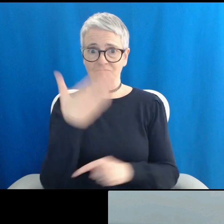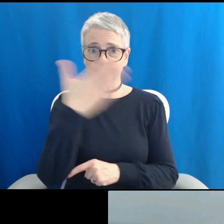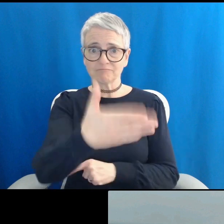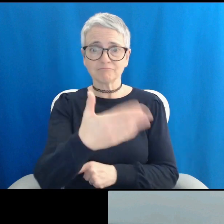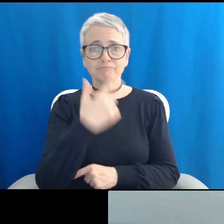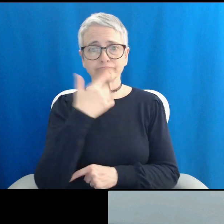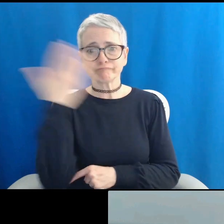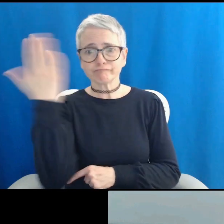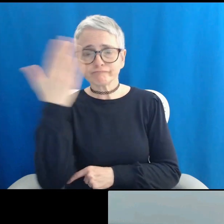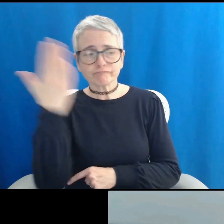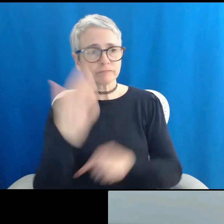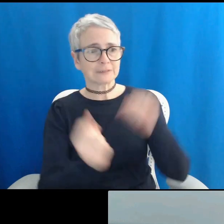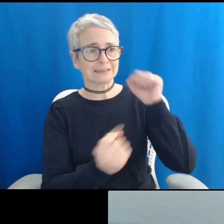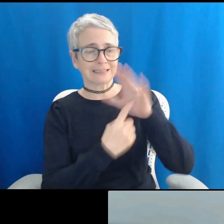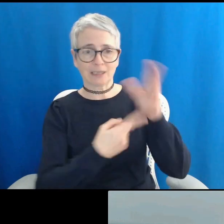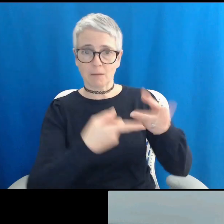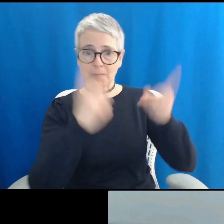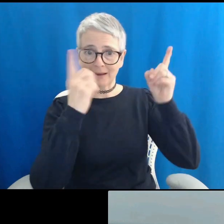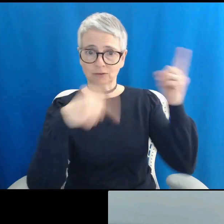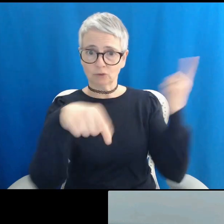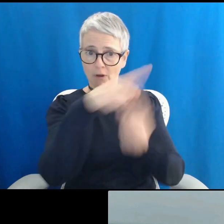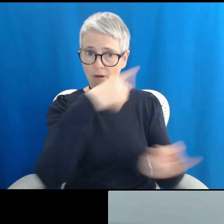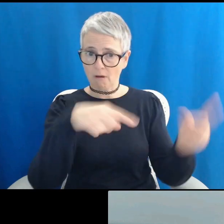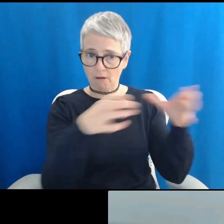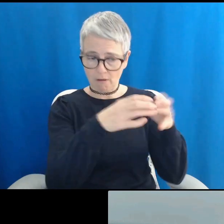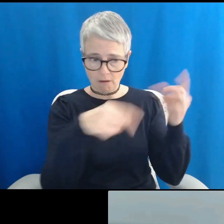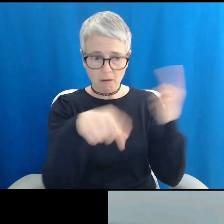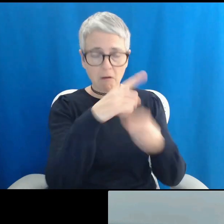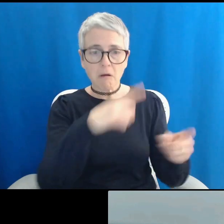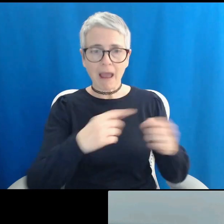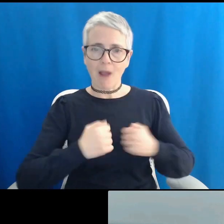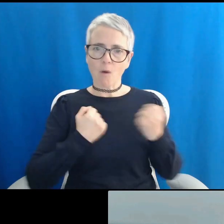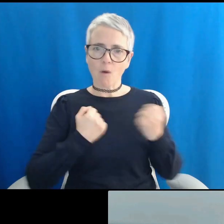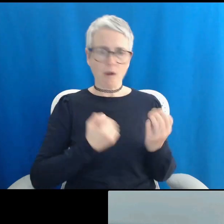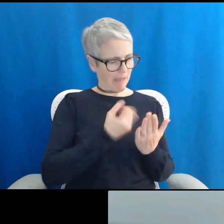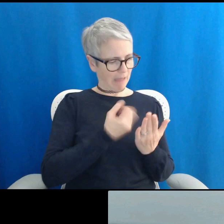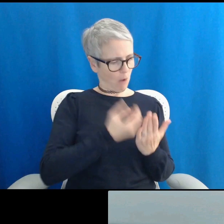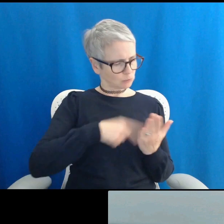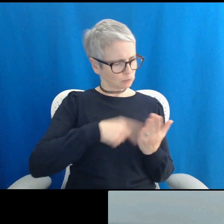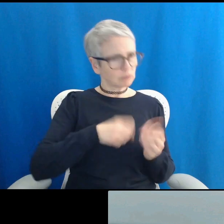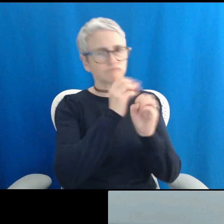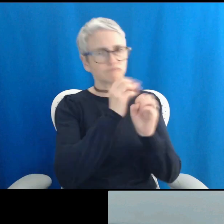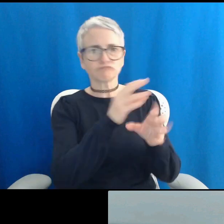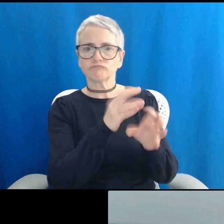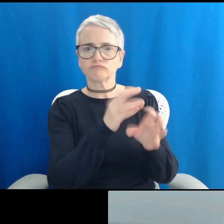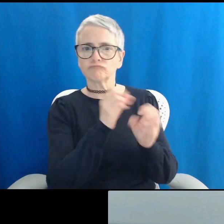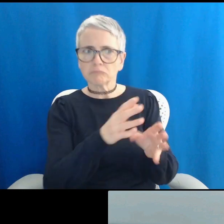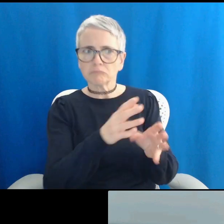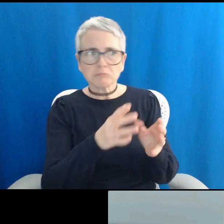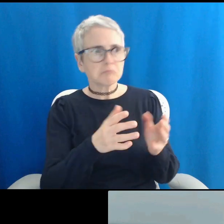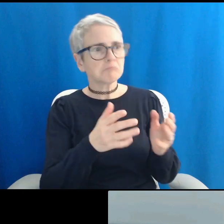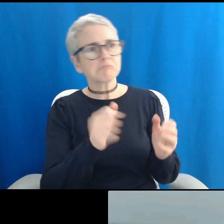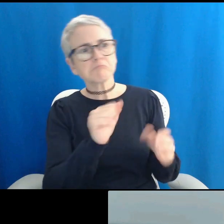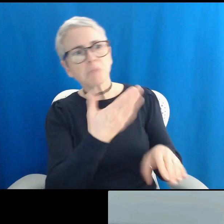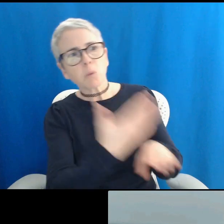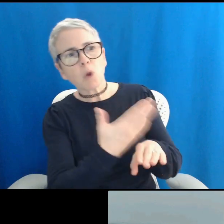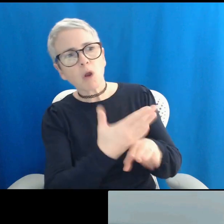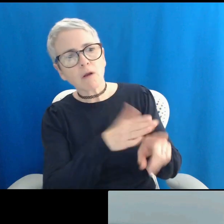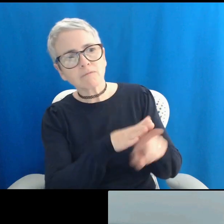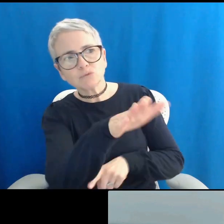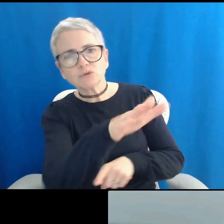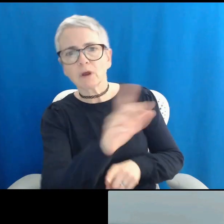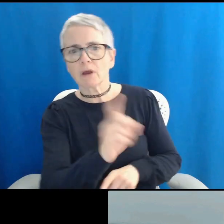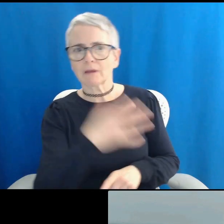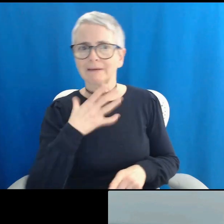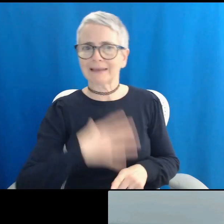management team about, you know, with the report and the findings and what work that needs to be done moving forward, both for staff and for